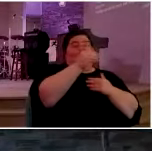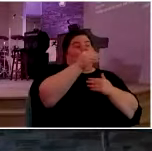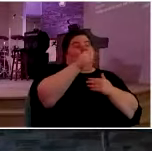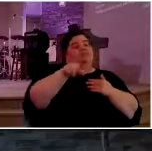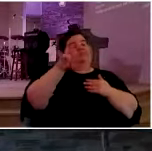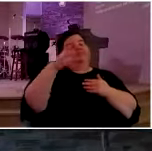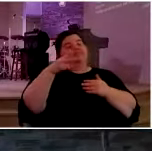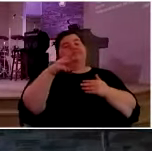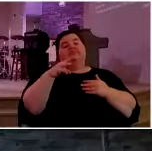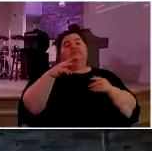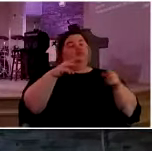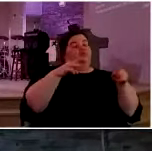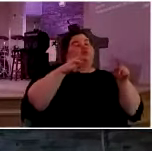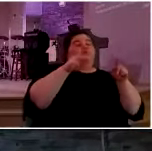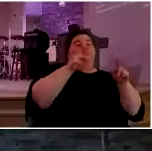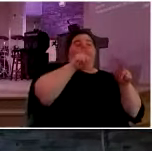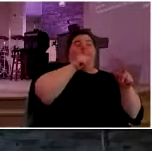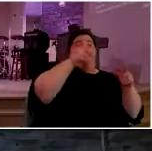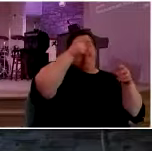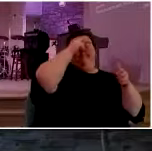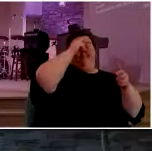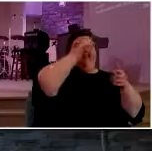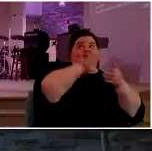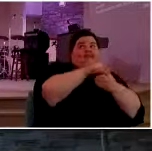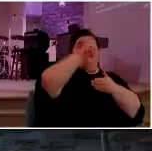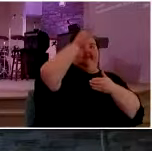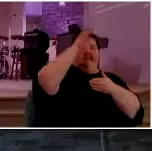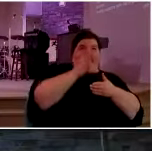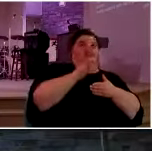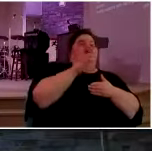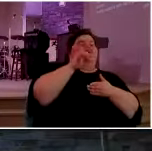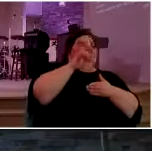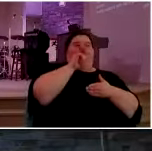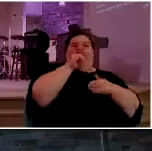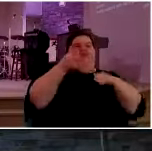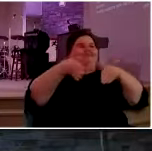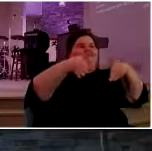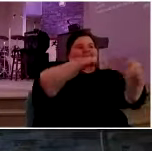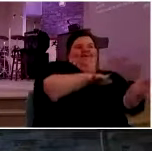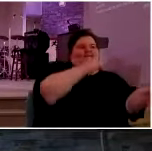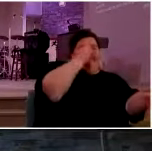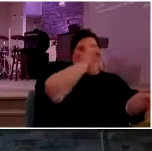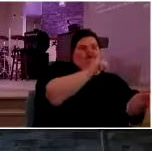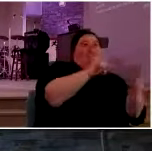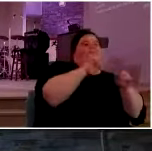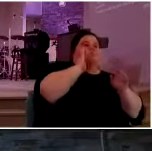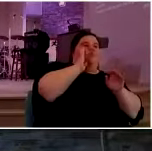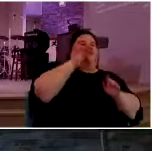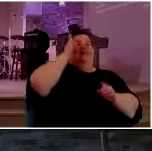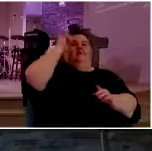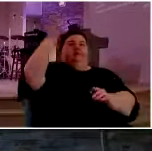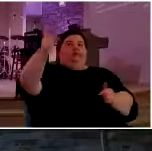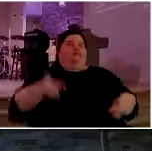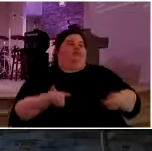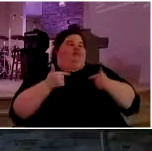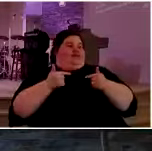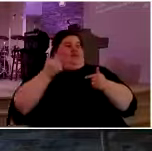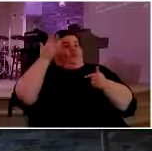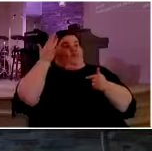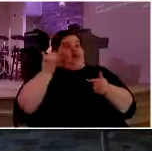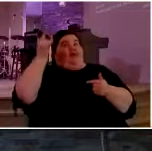perish, but have eternal life. For God so loved the world that He gave His